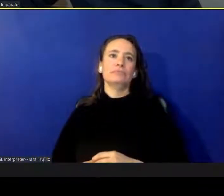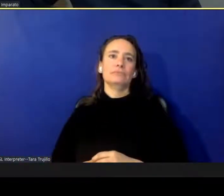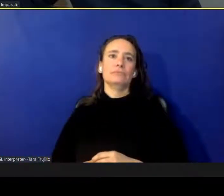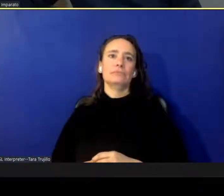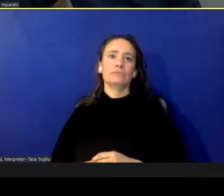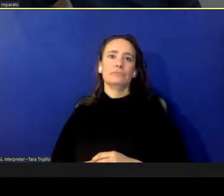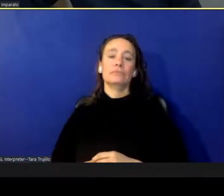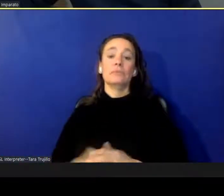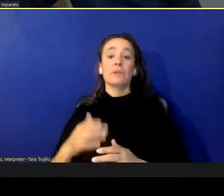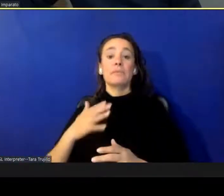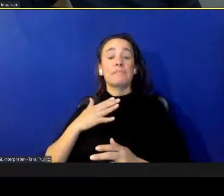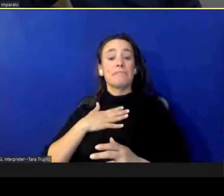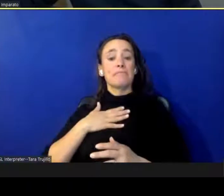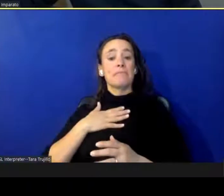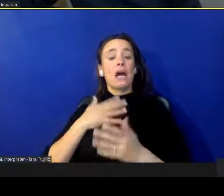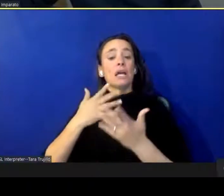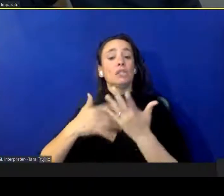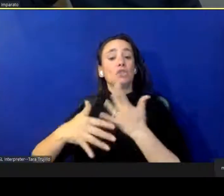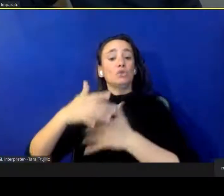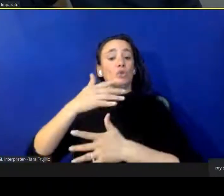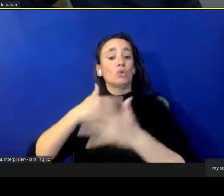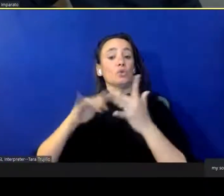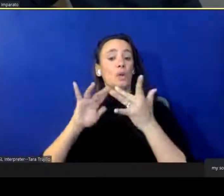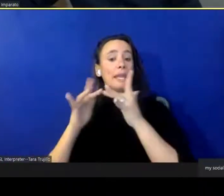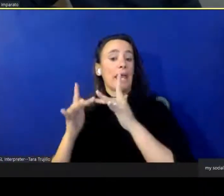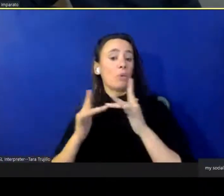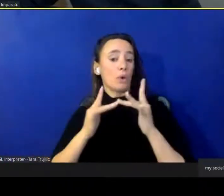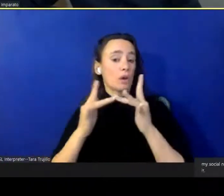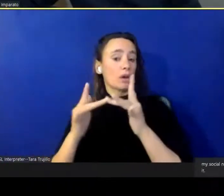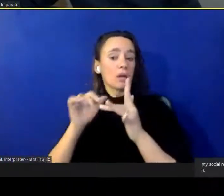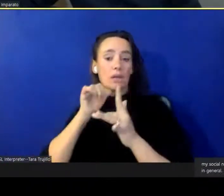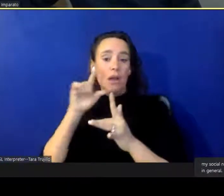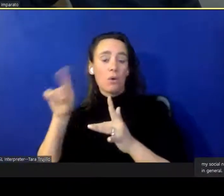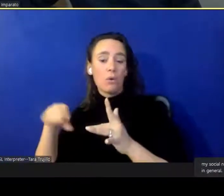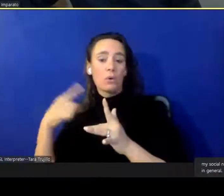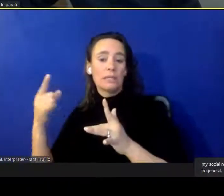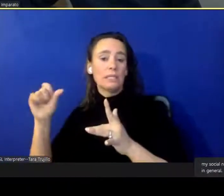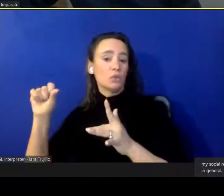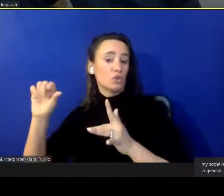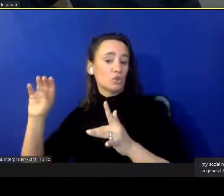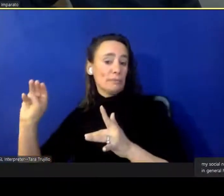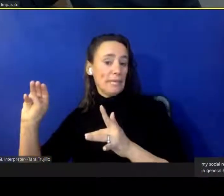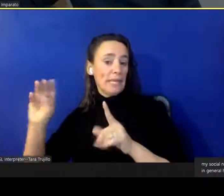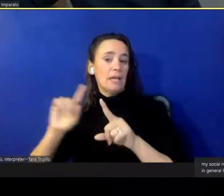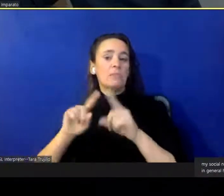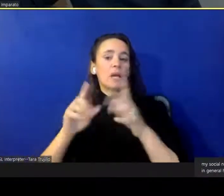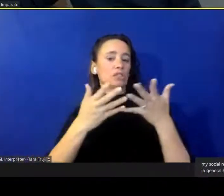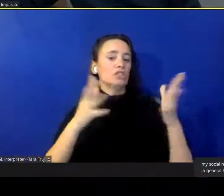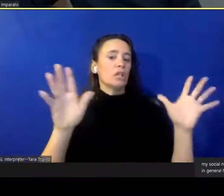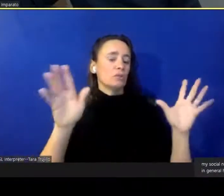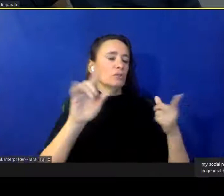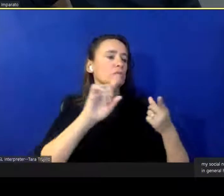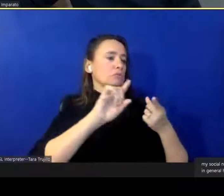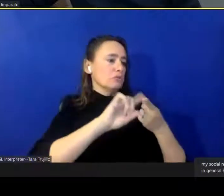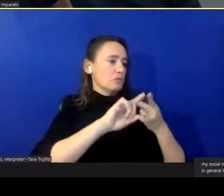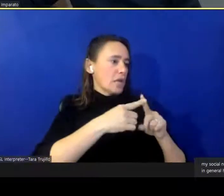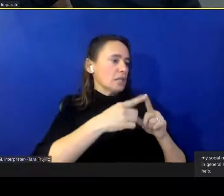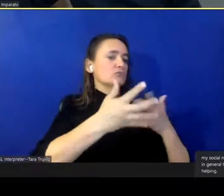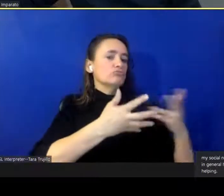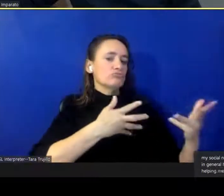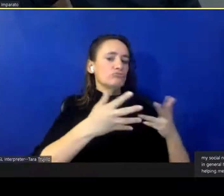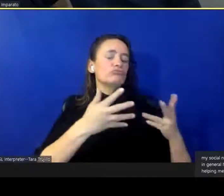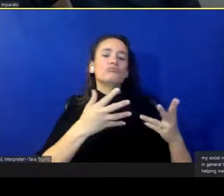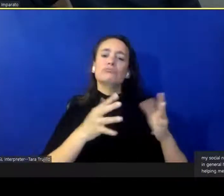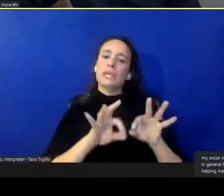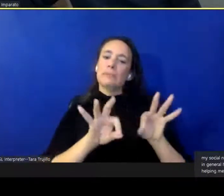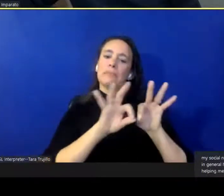my social network, not just on social media, but in general, has been a very important part of helping me not